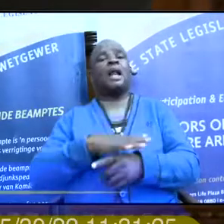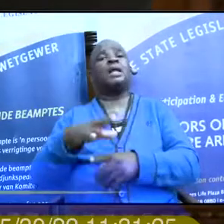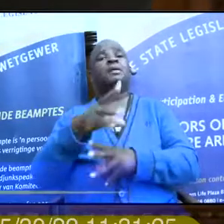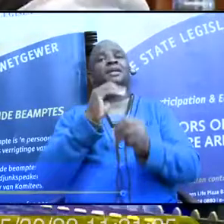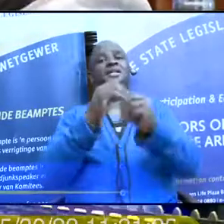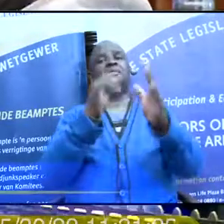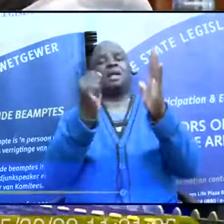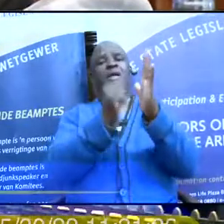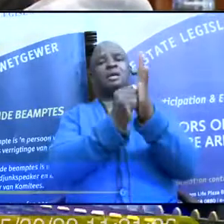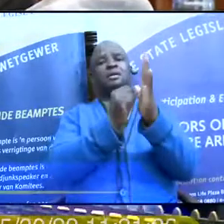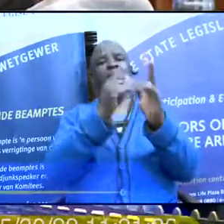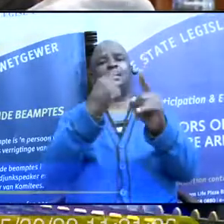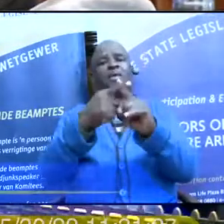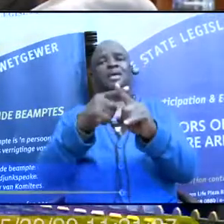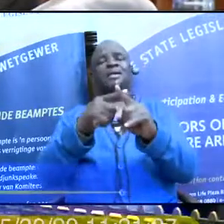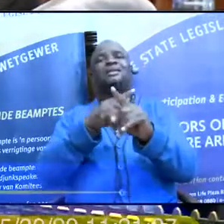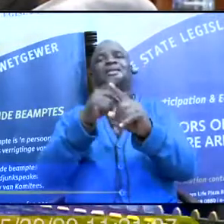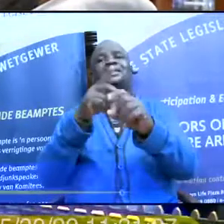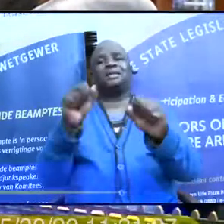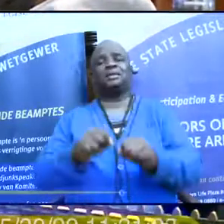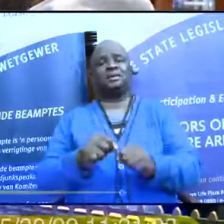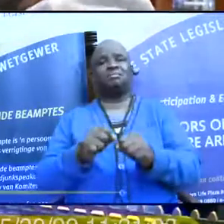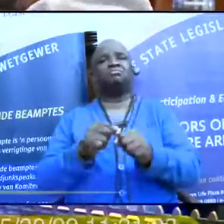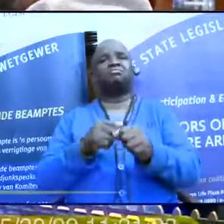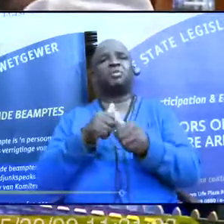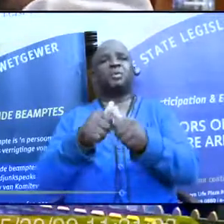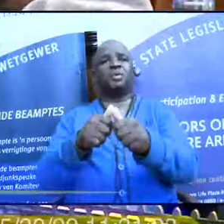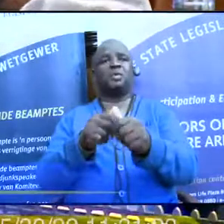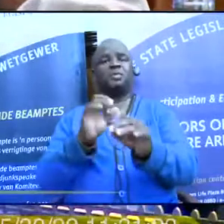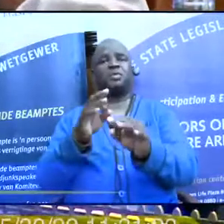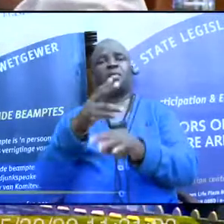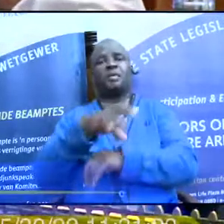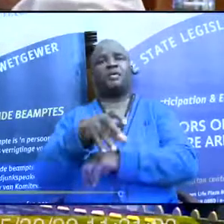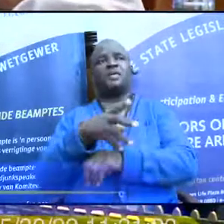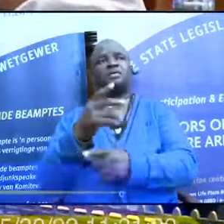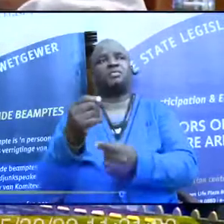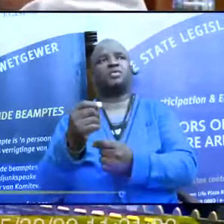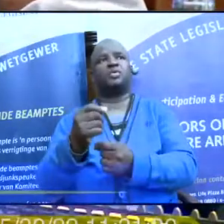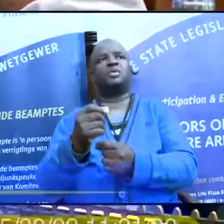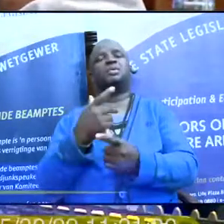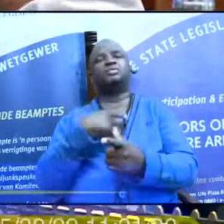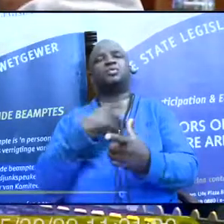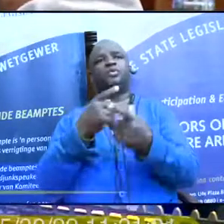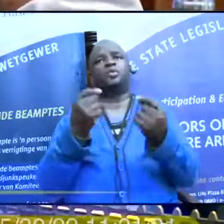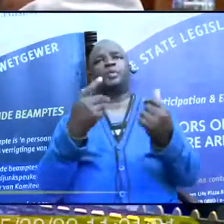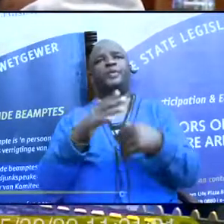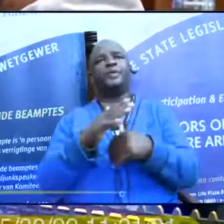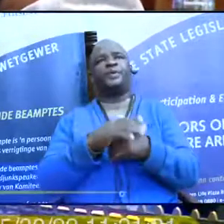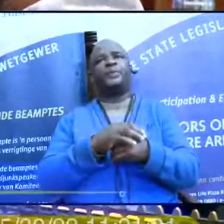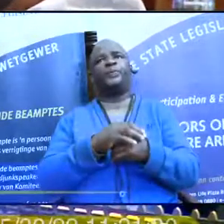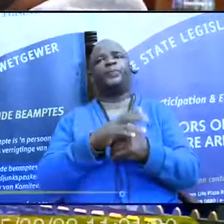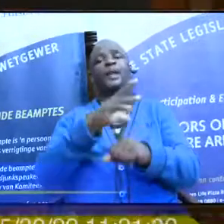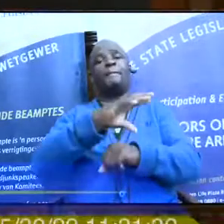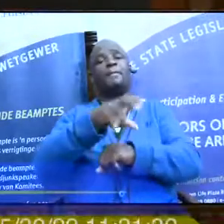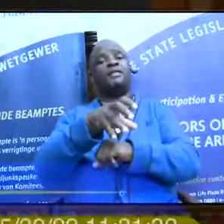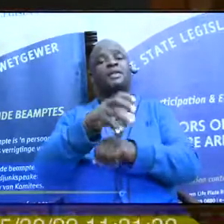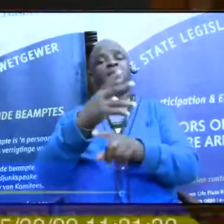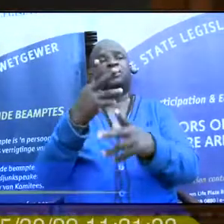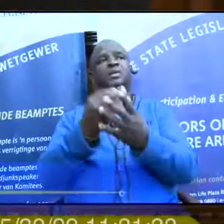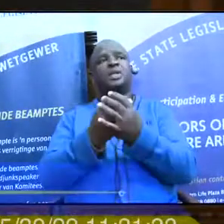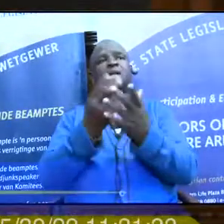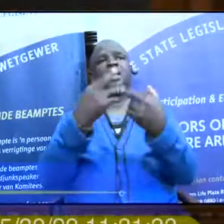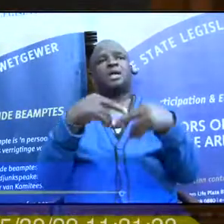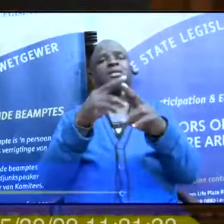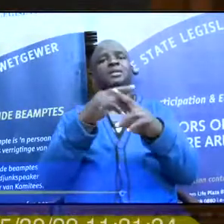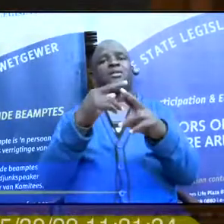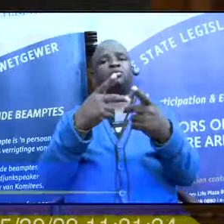in terms of procedural mechanisms in which the province needs to do it that has been concluded the province together with national have